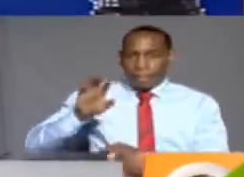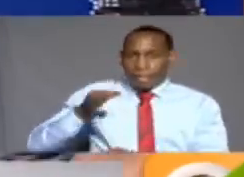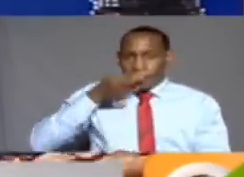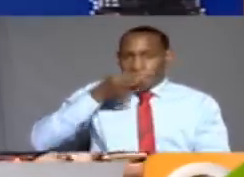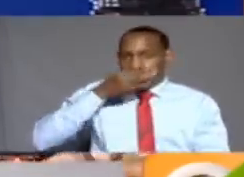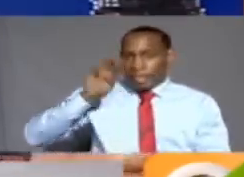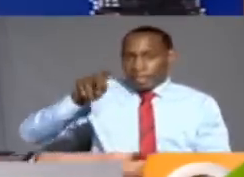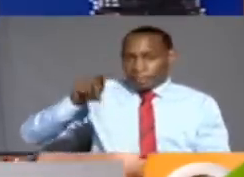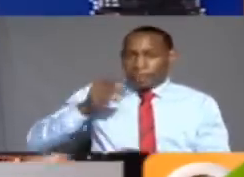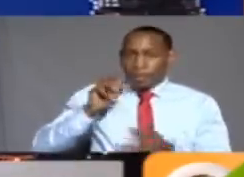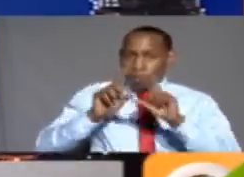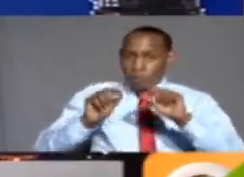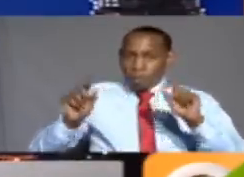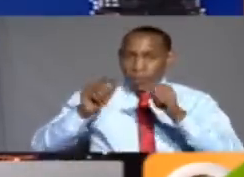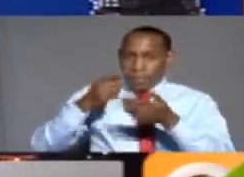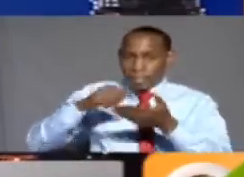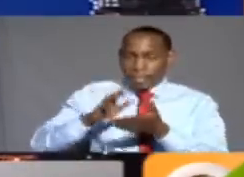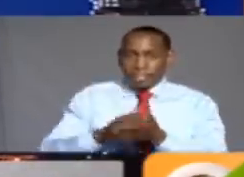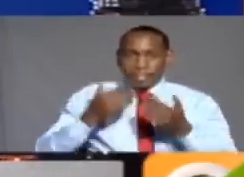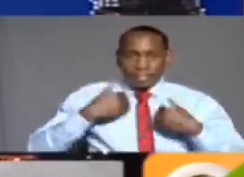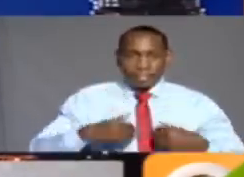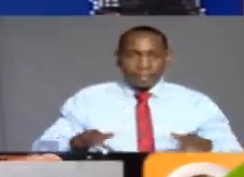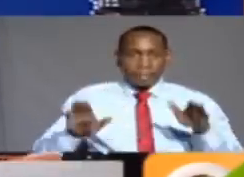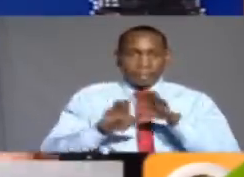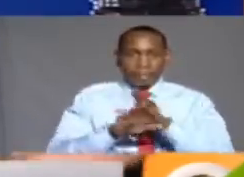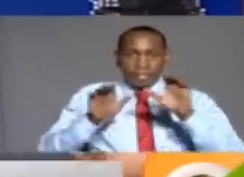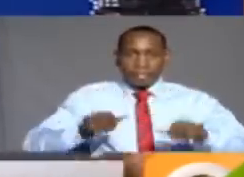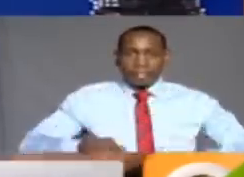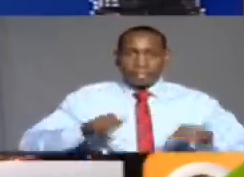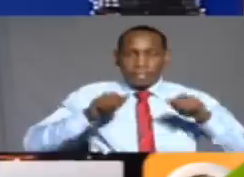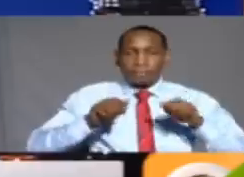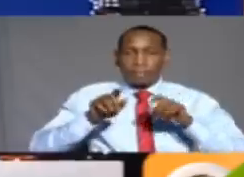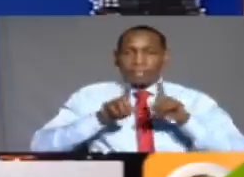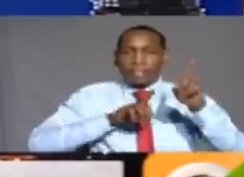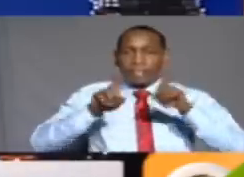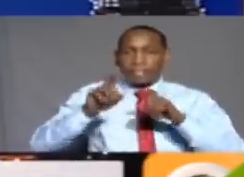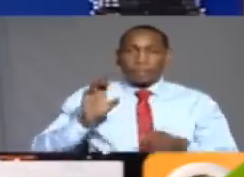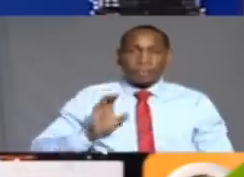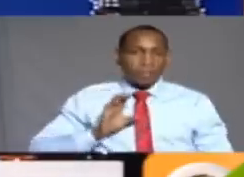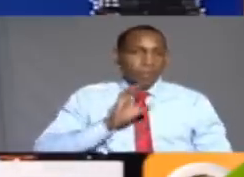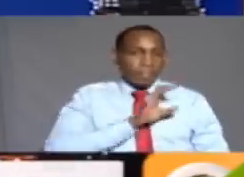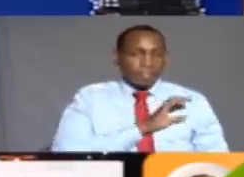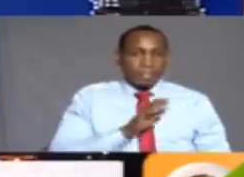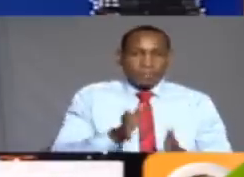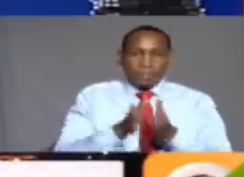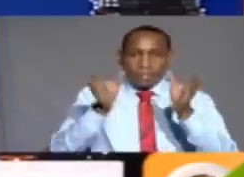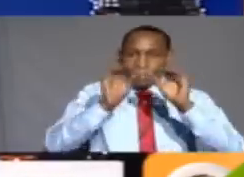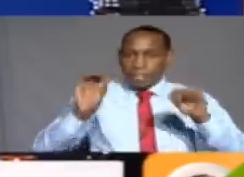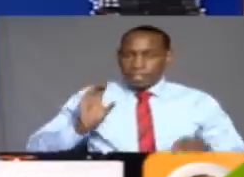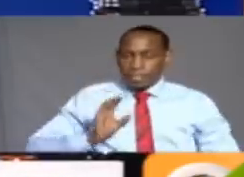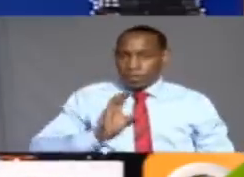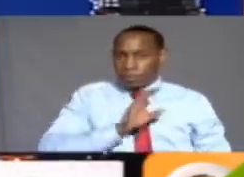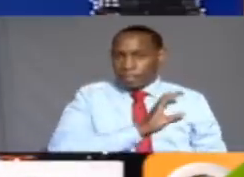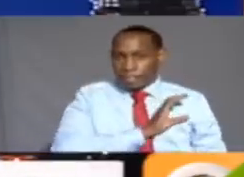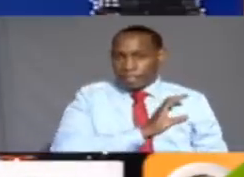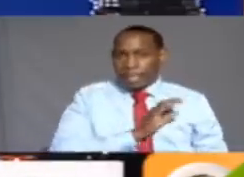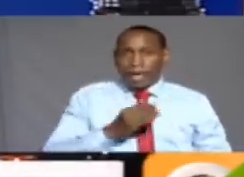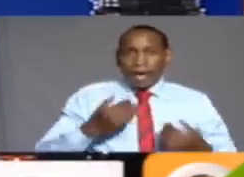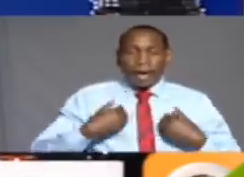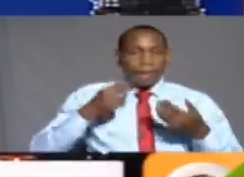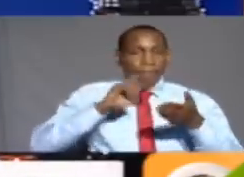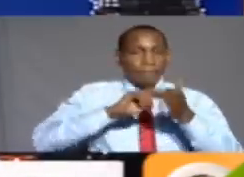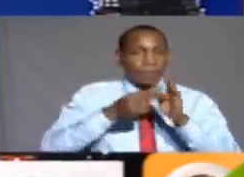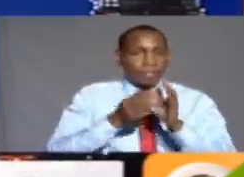terms of, I am the vice chair of the transport committee, later on being in the budget committee, and we have got projects.